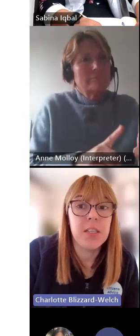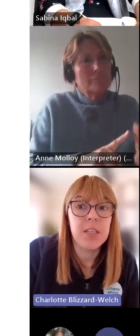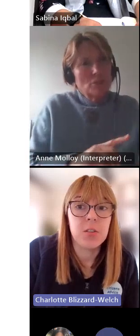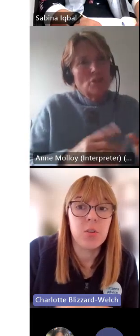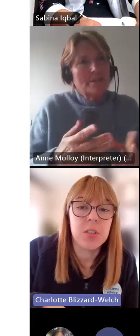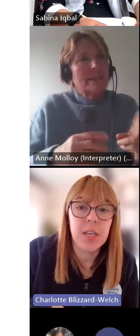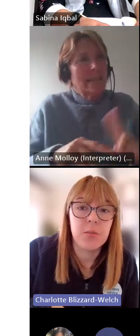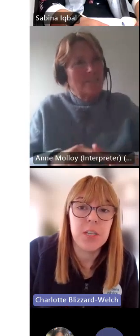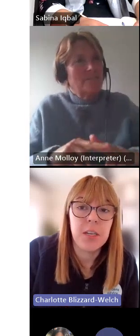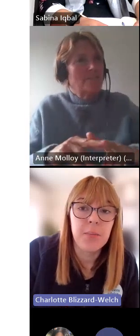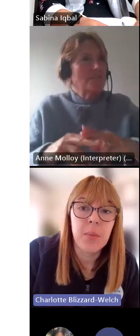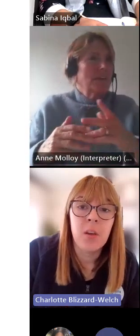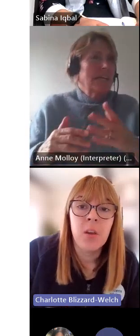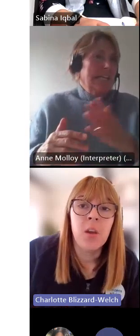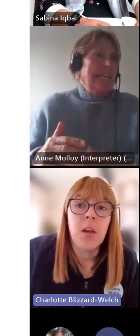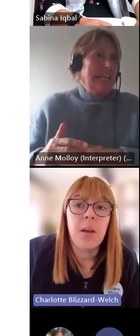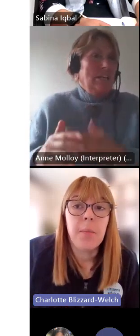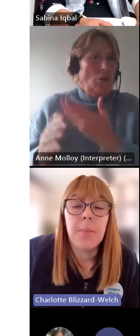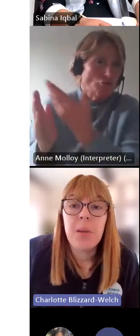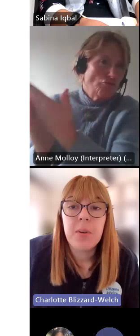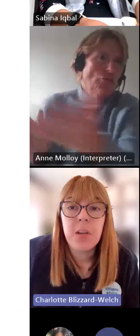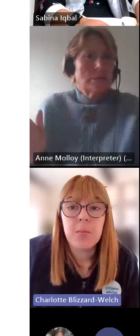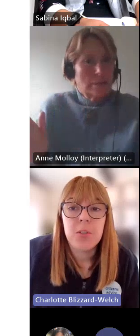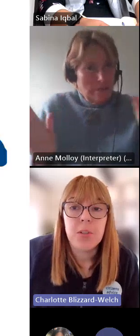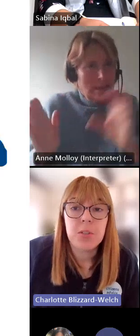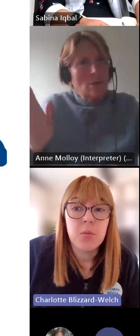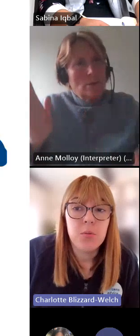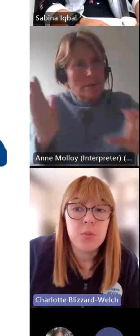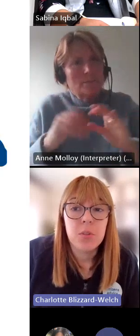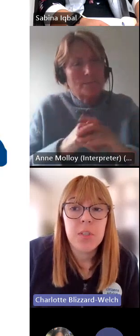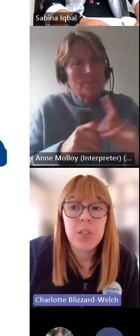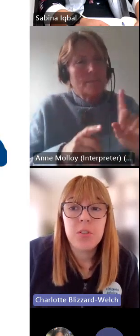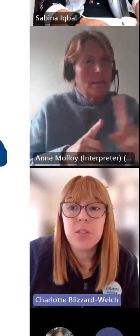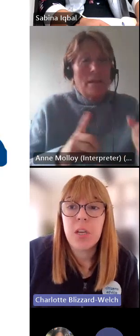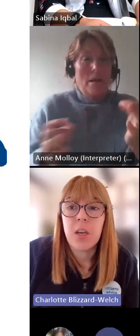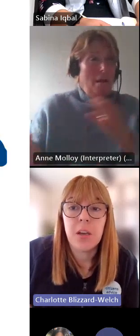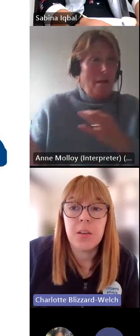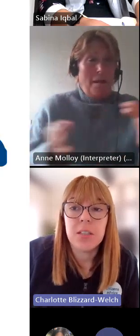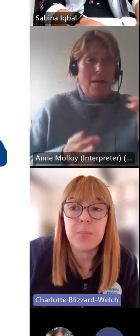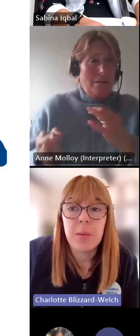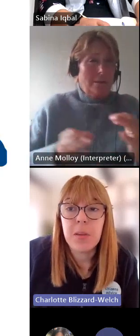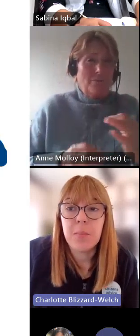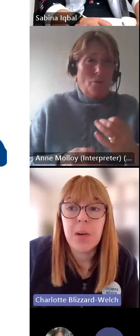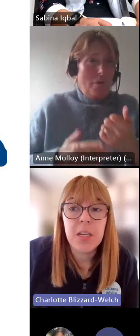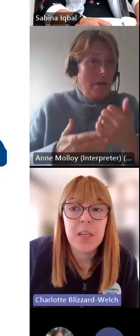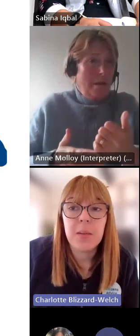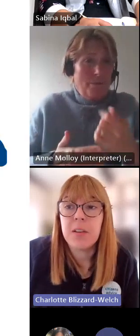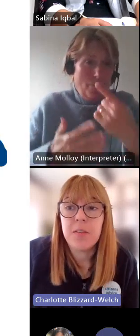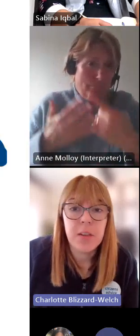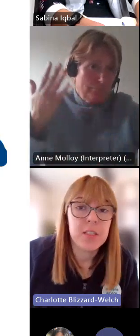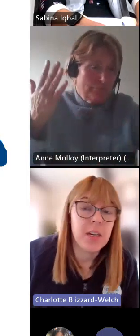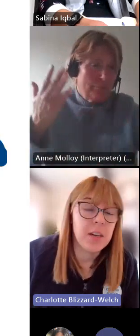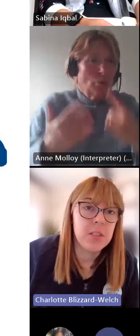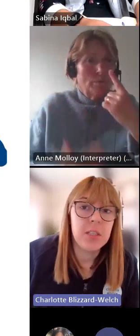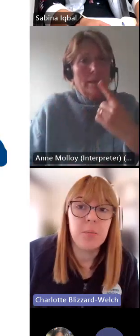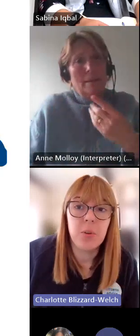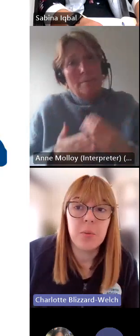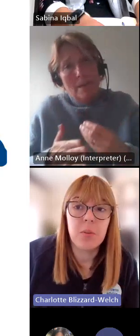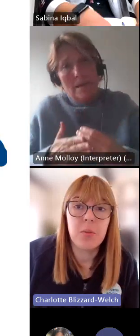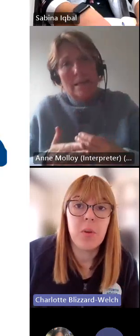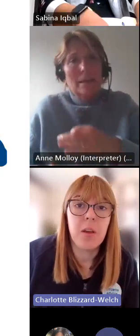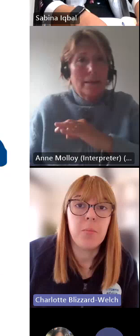there's a need across the county. People are coming to us with all sorts of issues. This may be money, benefits,